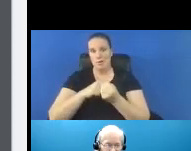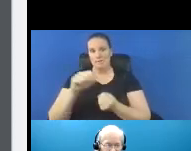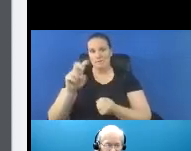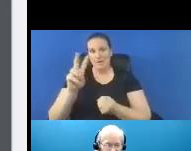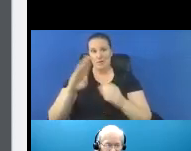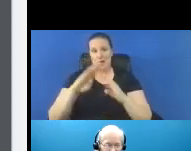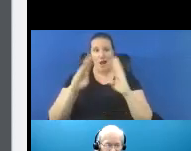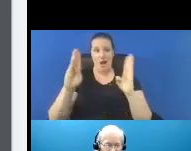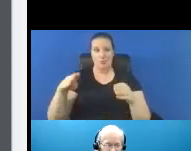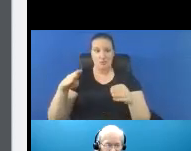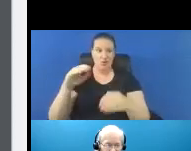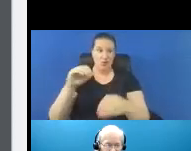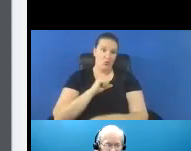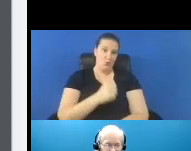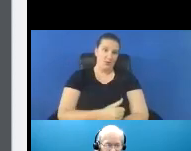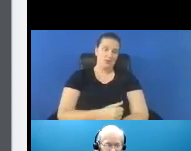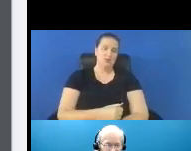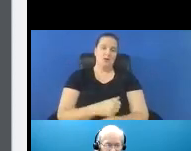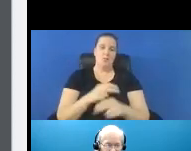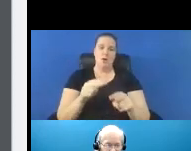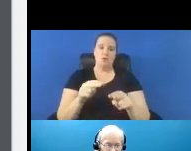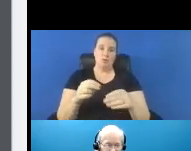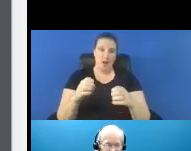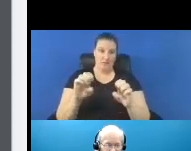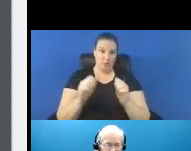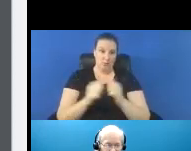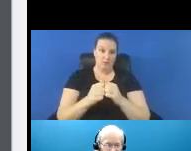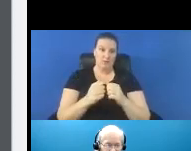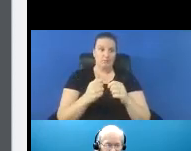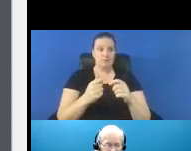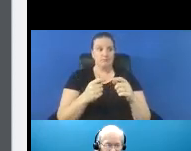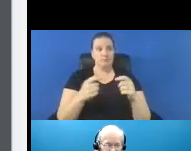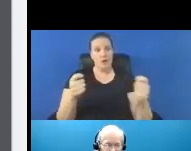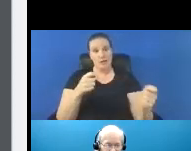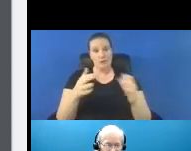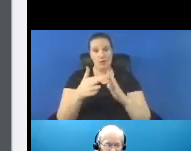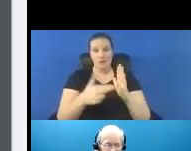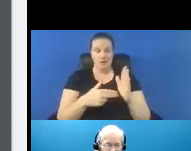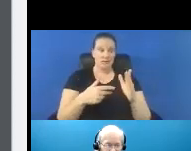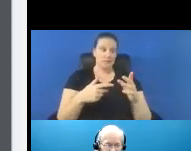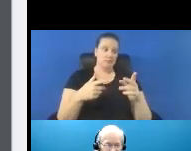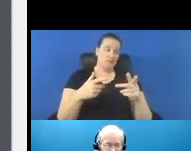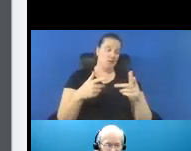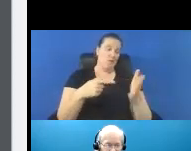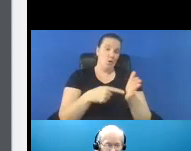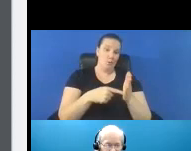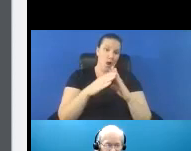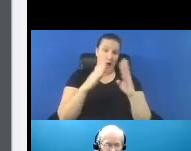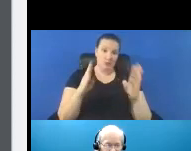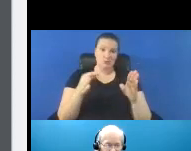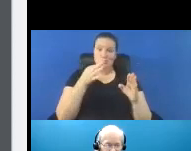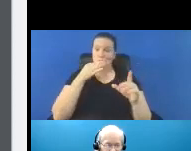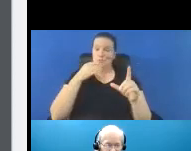Housing Authority monitoring efforts on regulated affordable housing properties that are nearing their affordability expiration